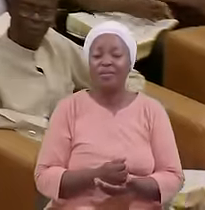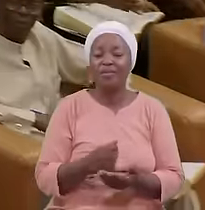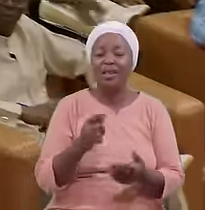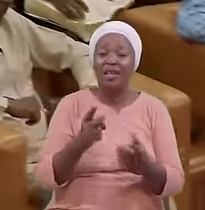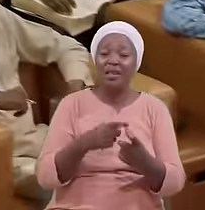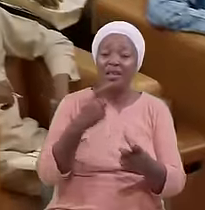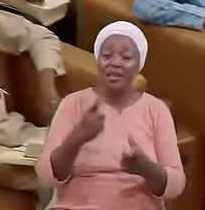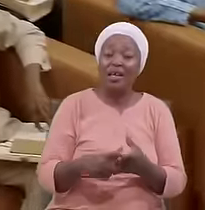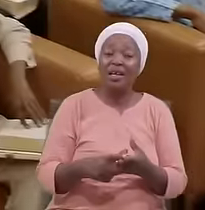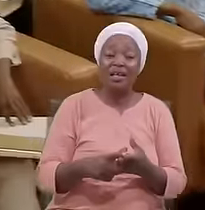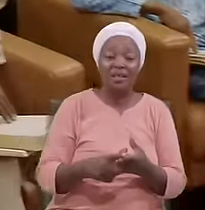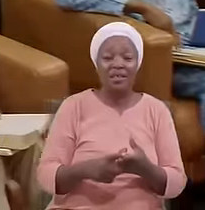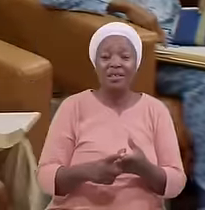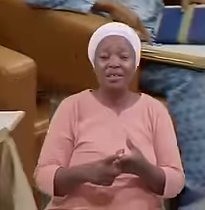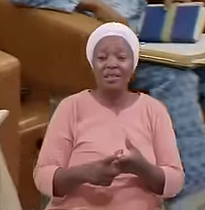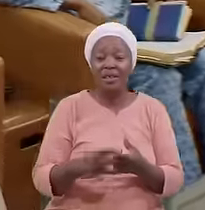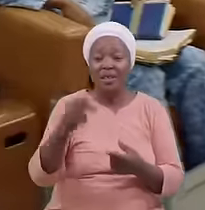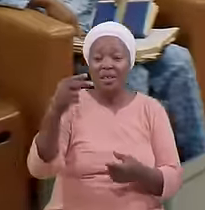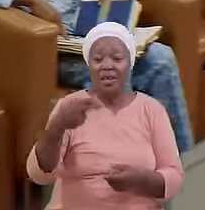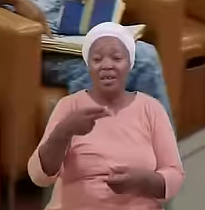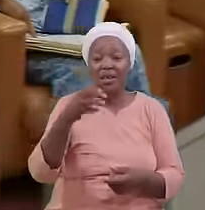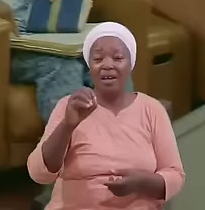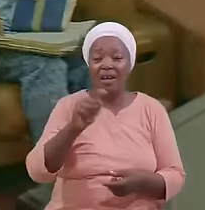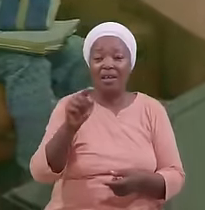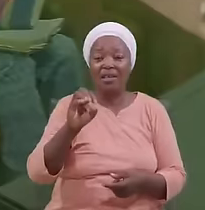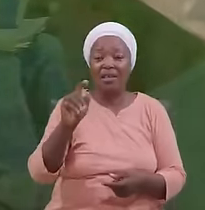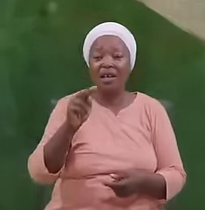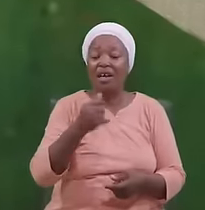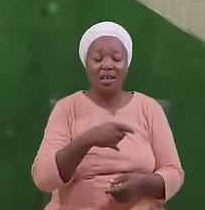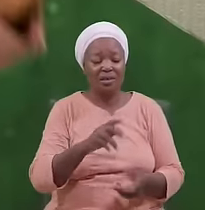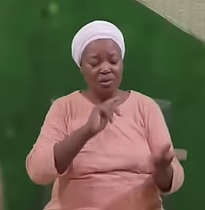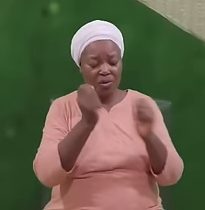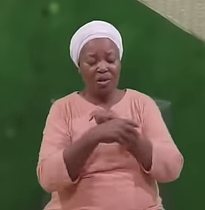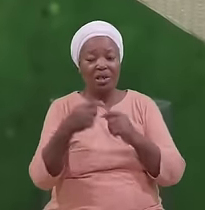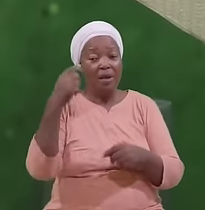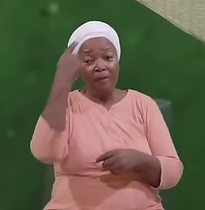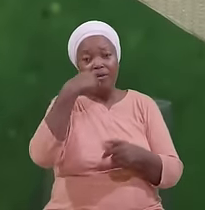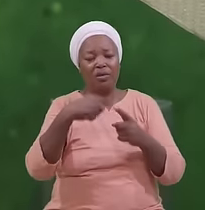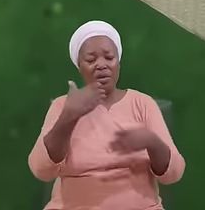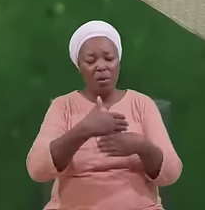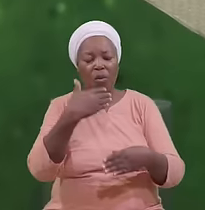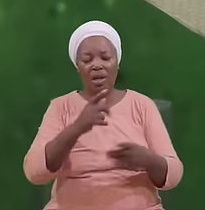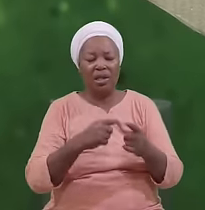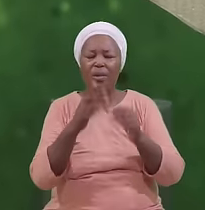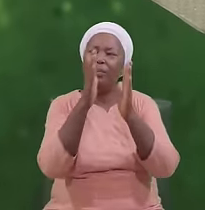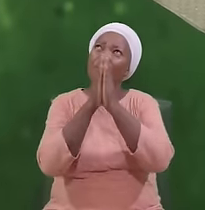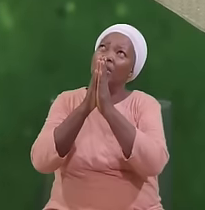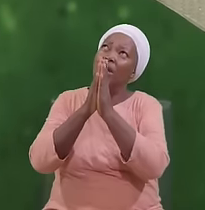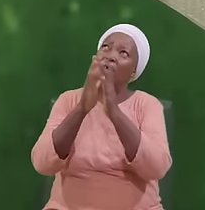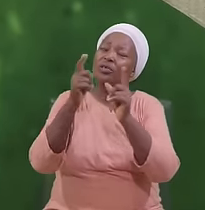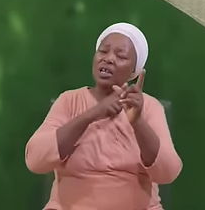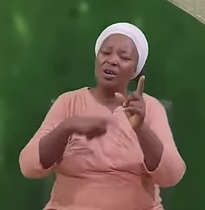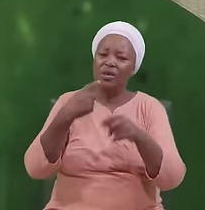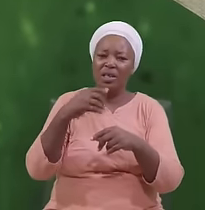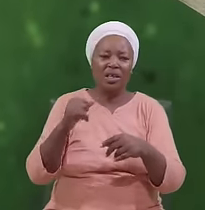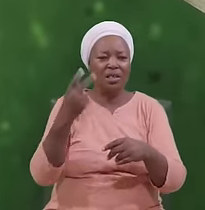Then he turned his face to the wall and he prayed unto the Lord, saying, look at